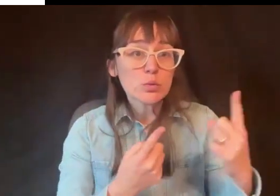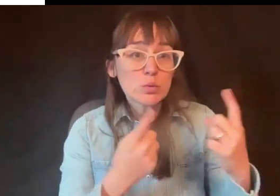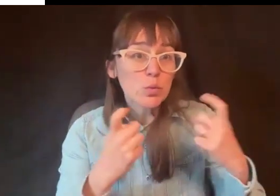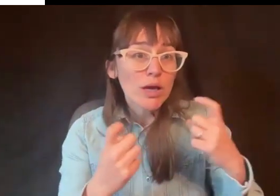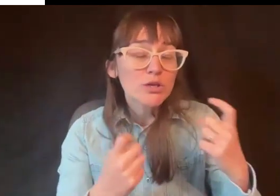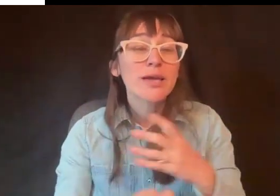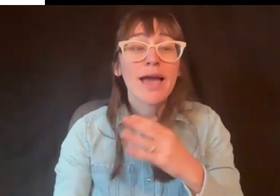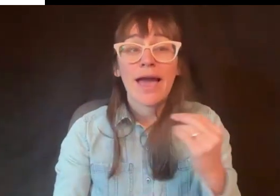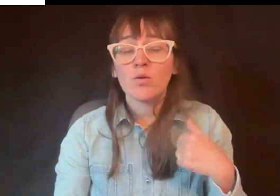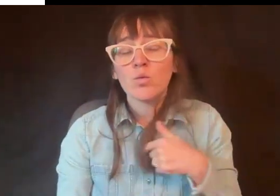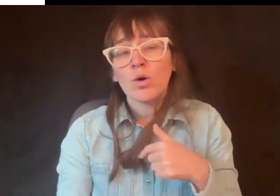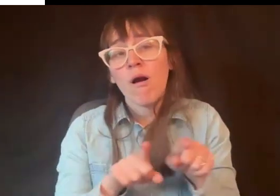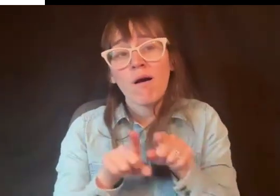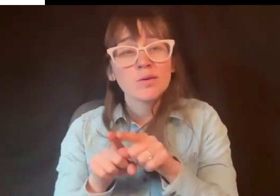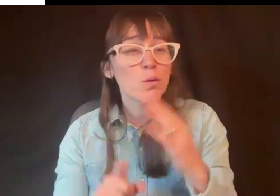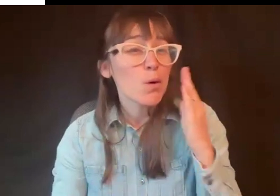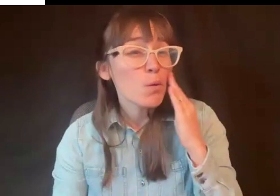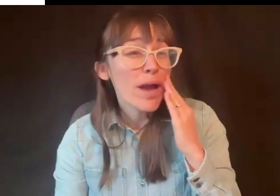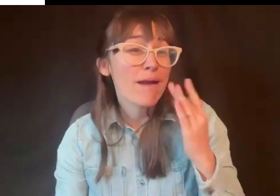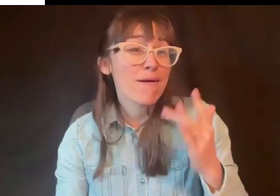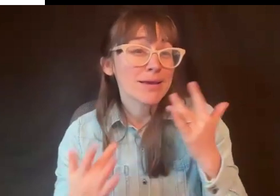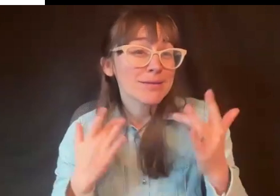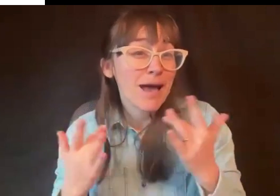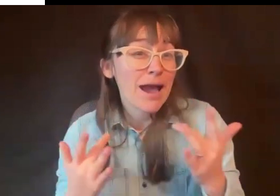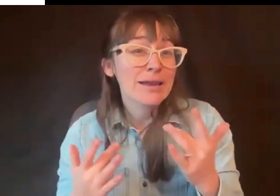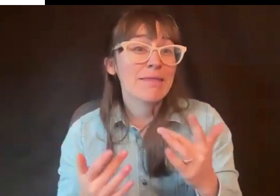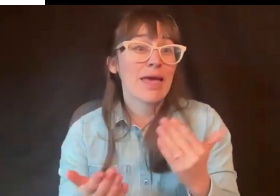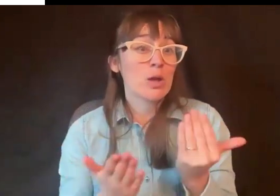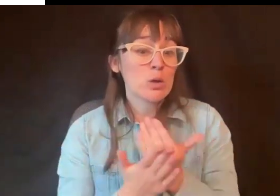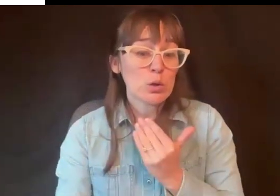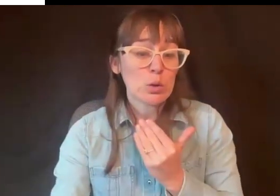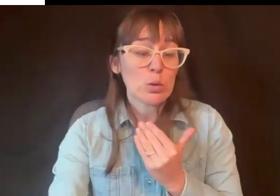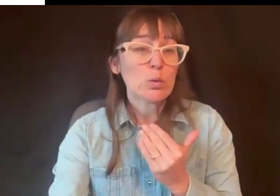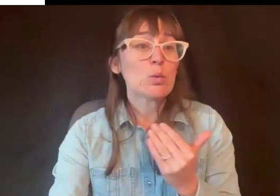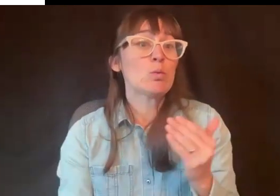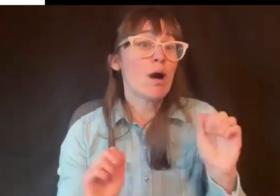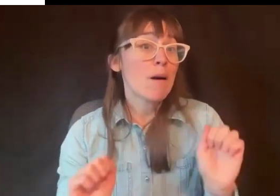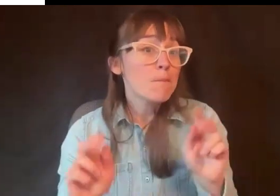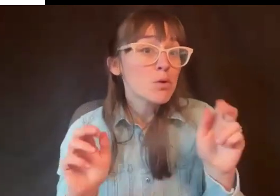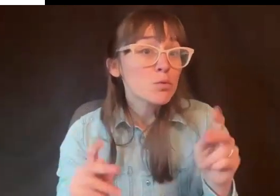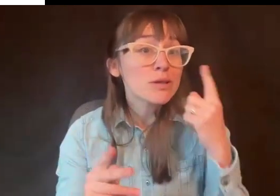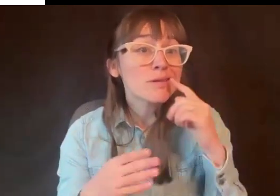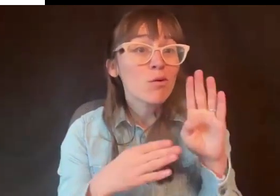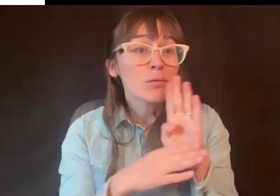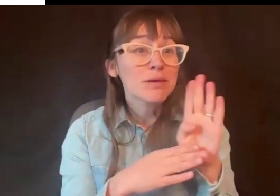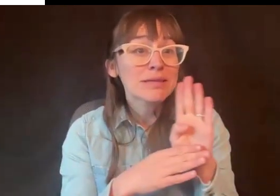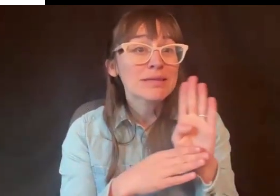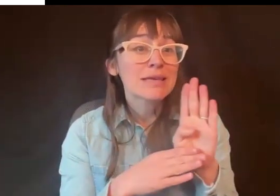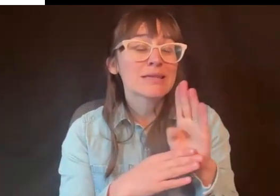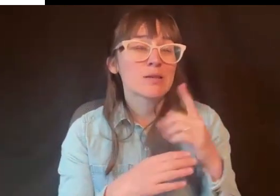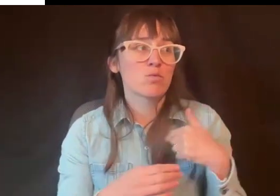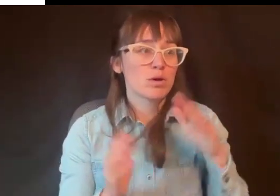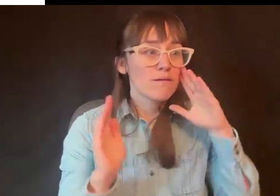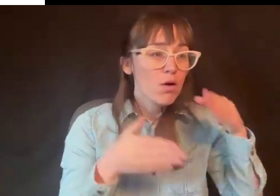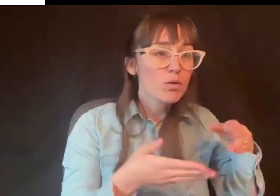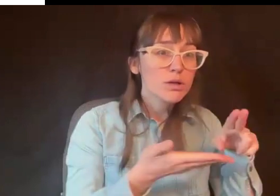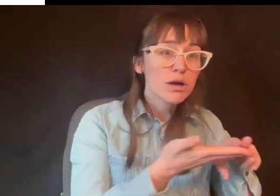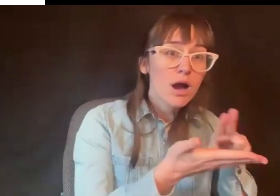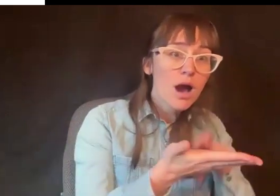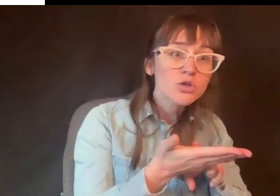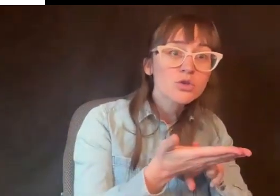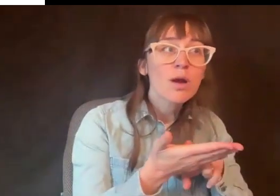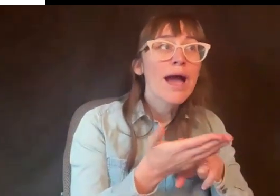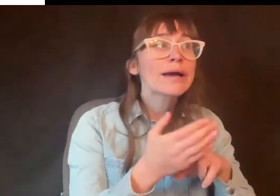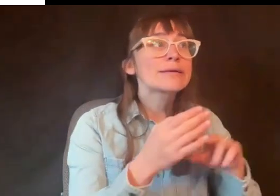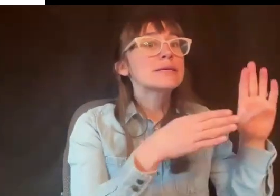and excited by the fact that there are new and developing business opportunities as we have been focused on contracts and commercial